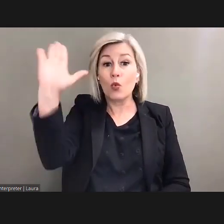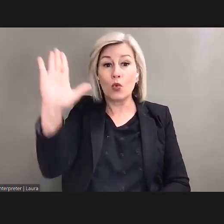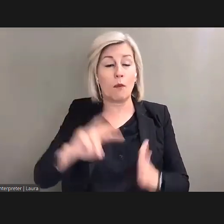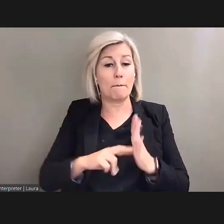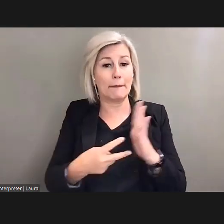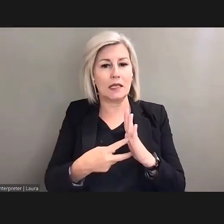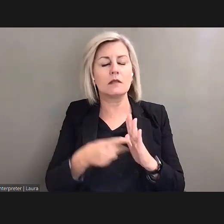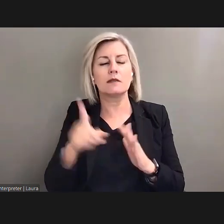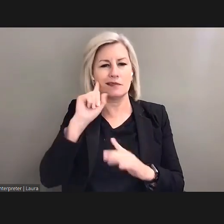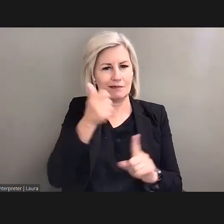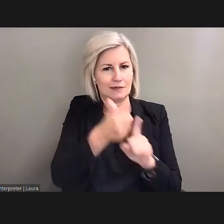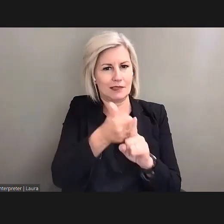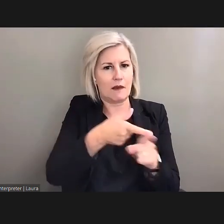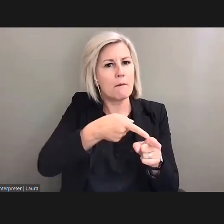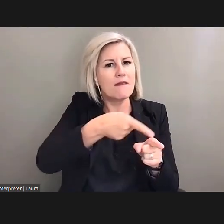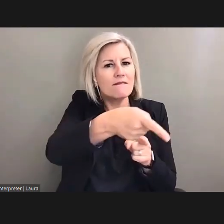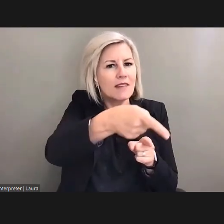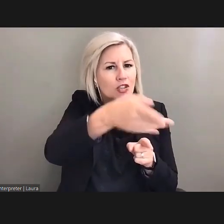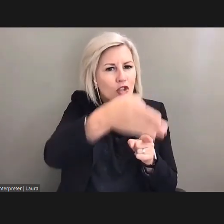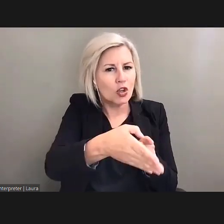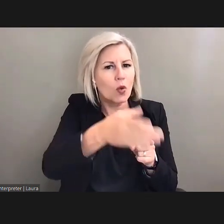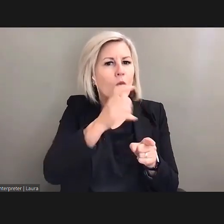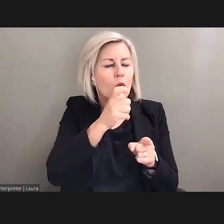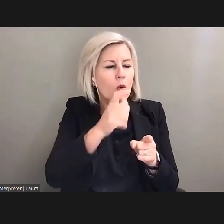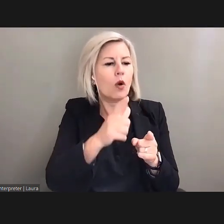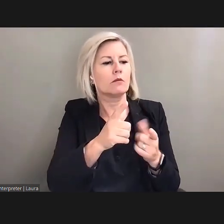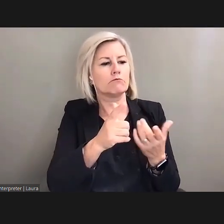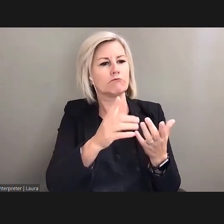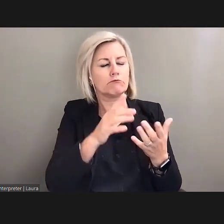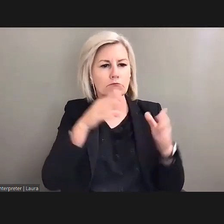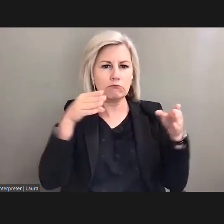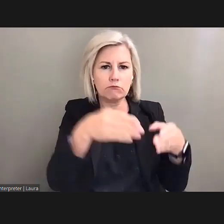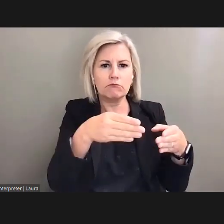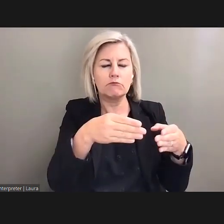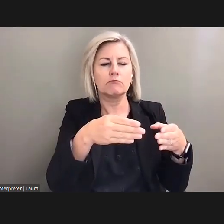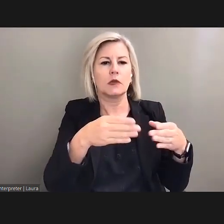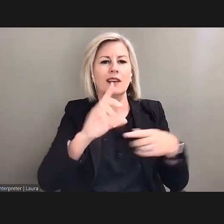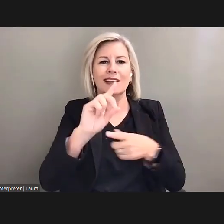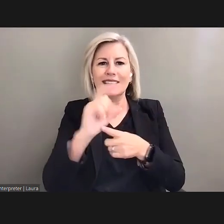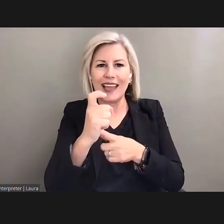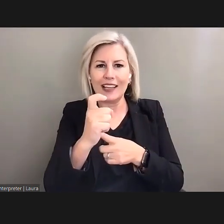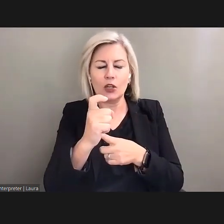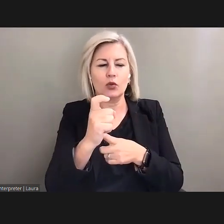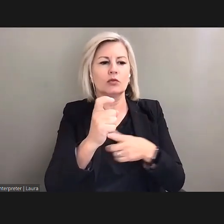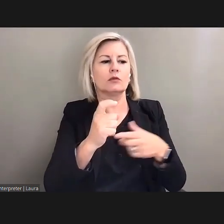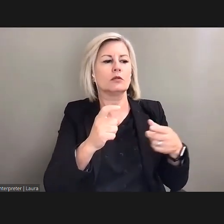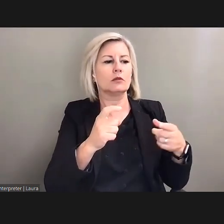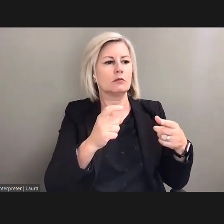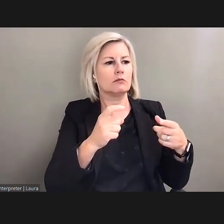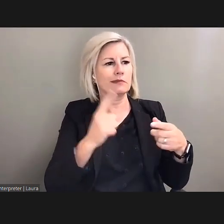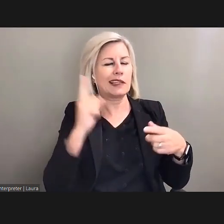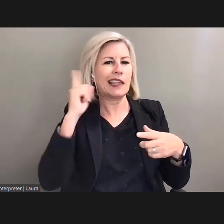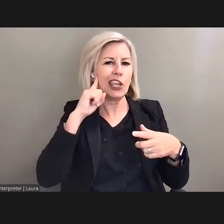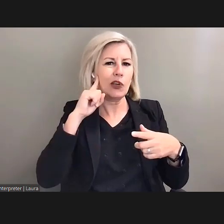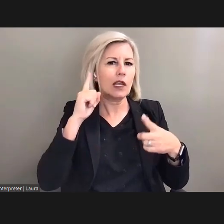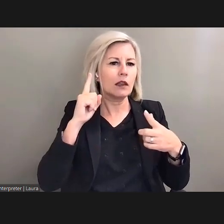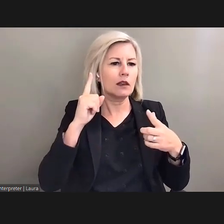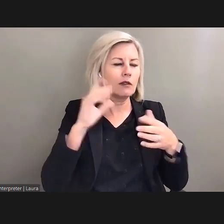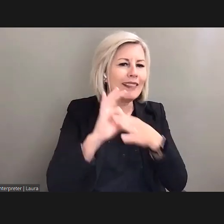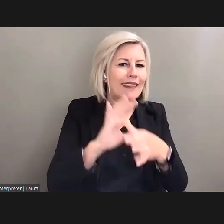is a professional who specializes in the diagnosis and non-medical treatment of hearing-related and other